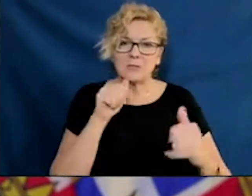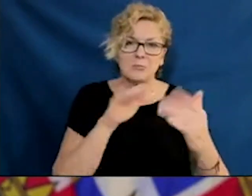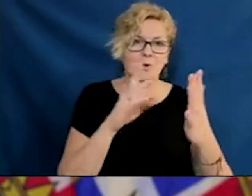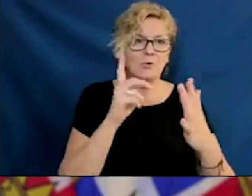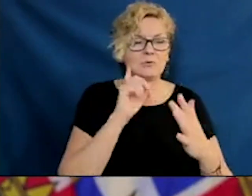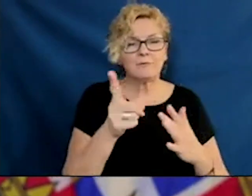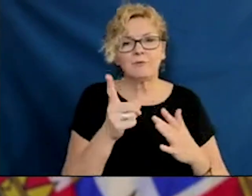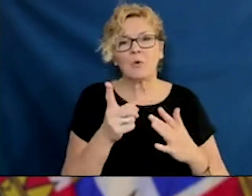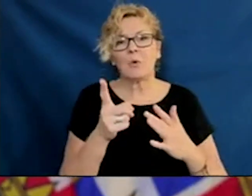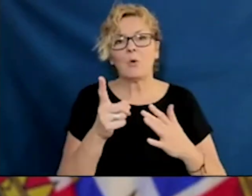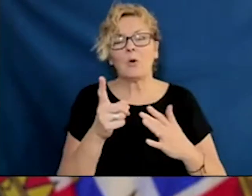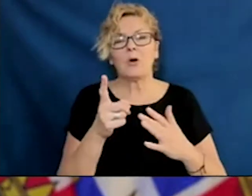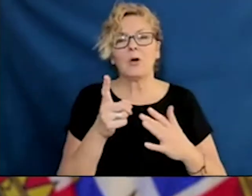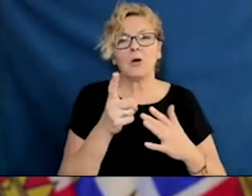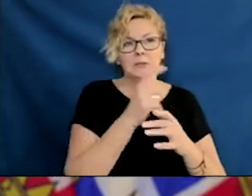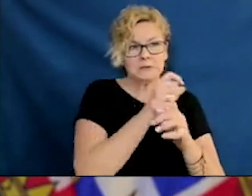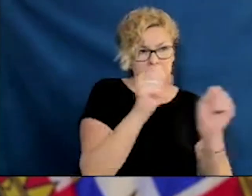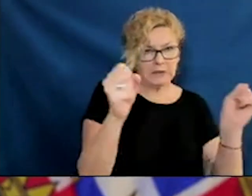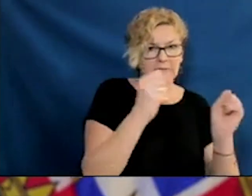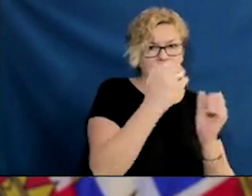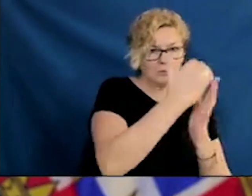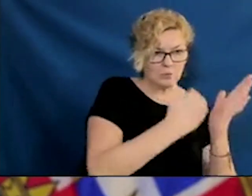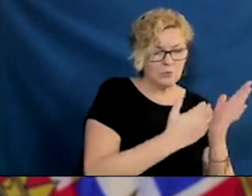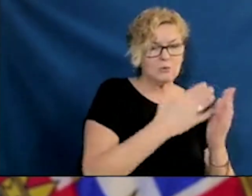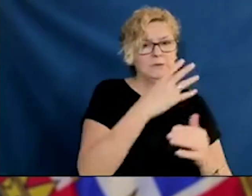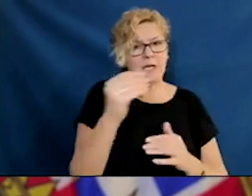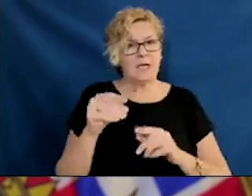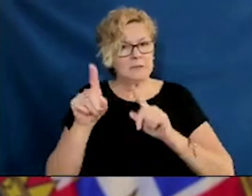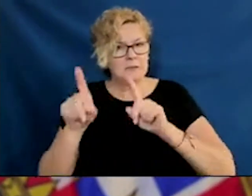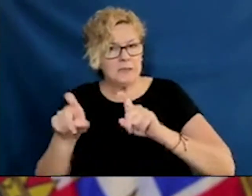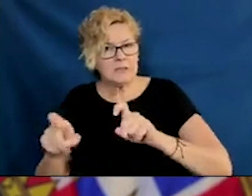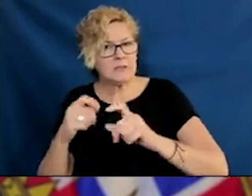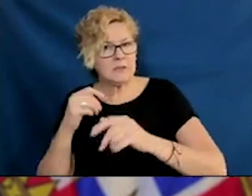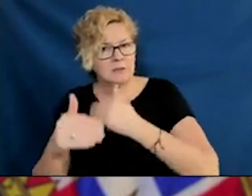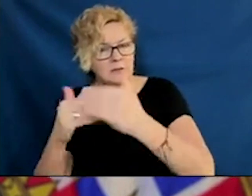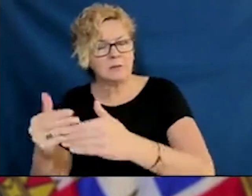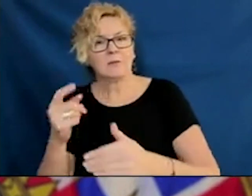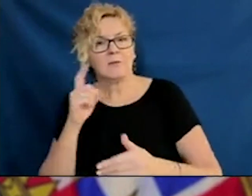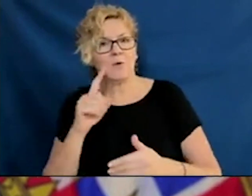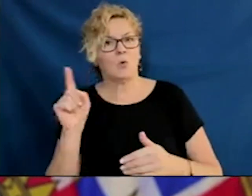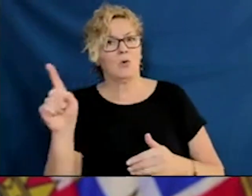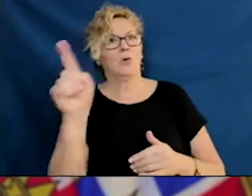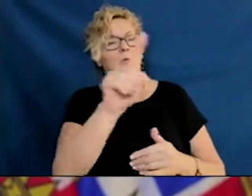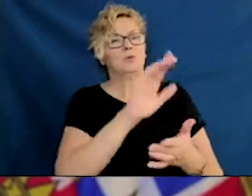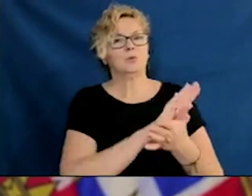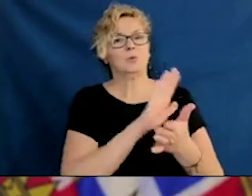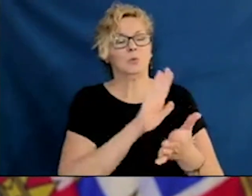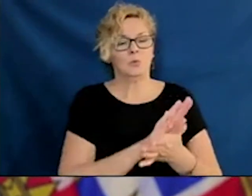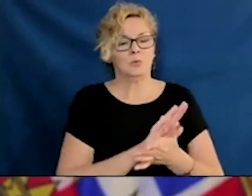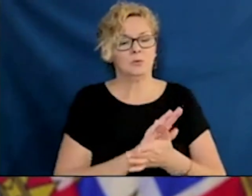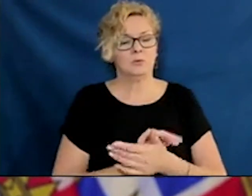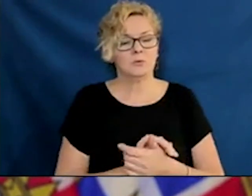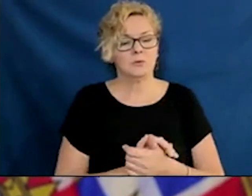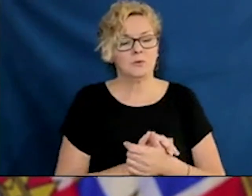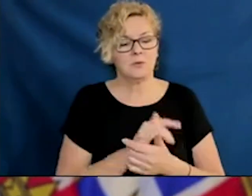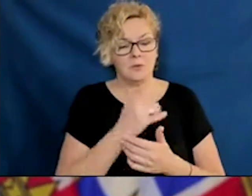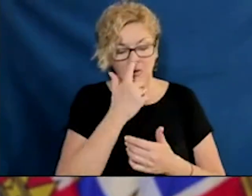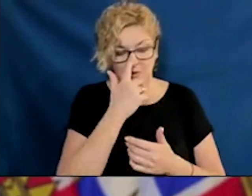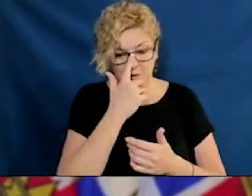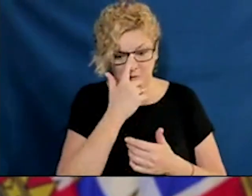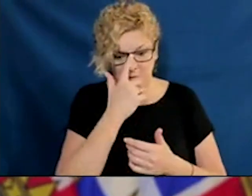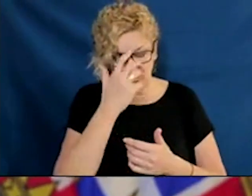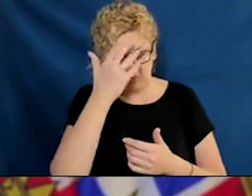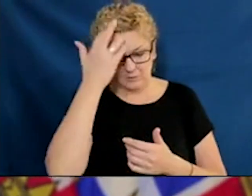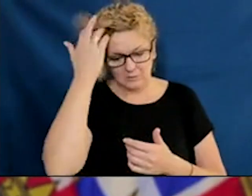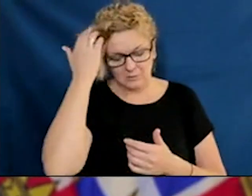very low despite all of our testing. So it's not an environment where that would be where rapid testing